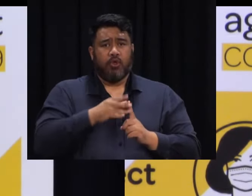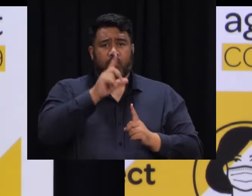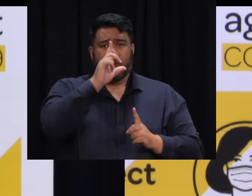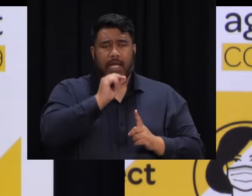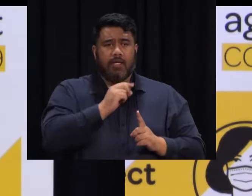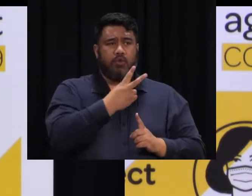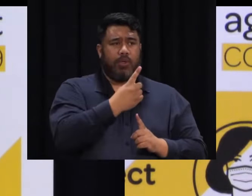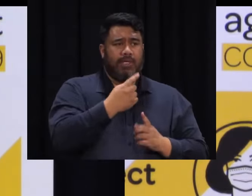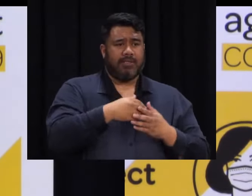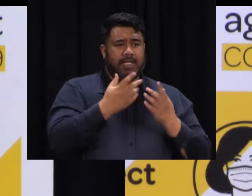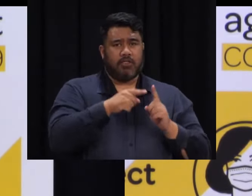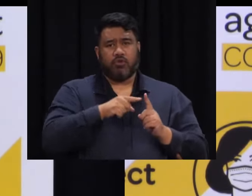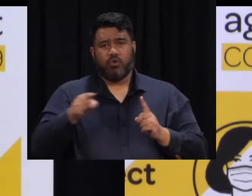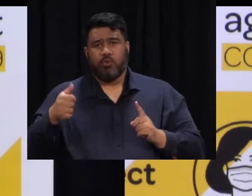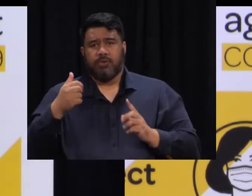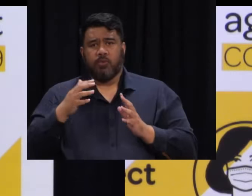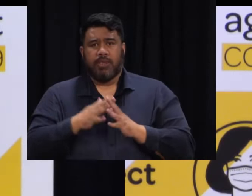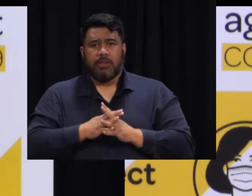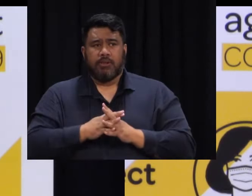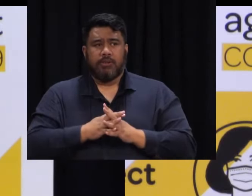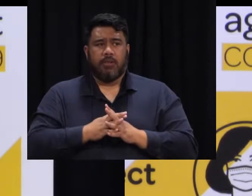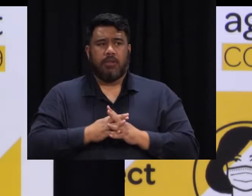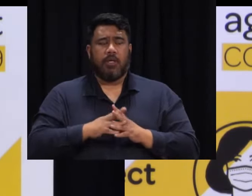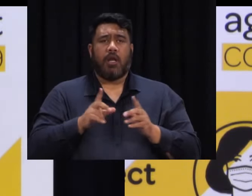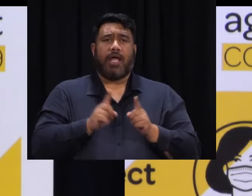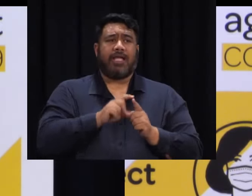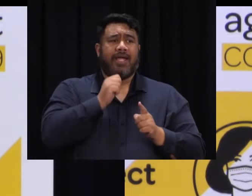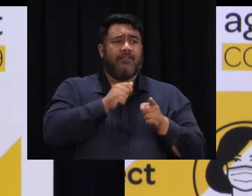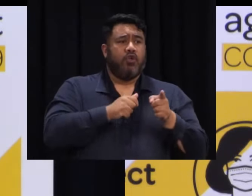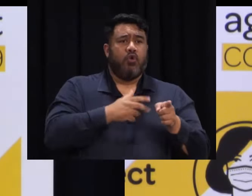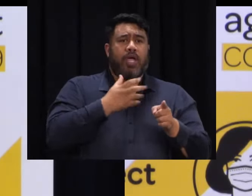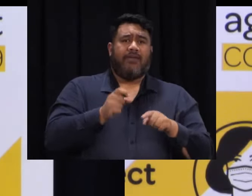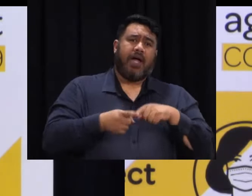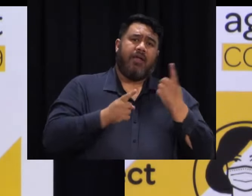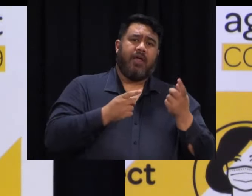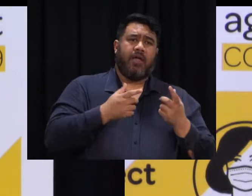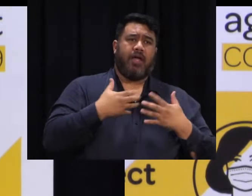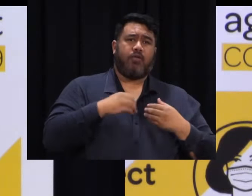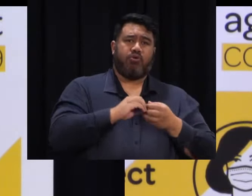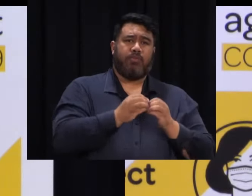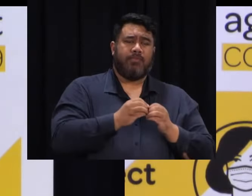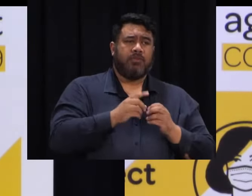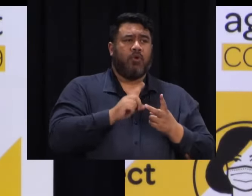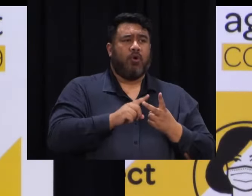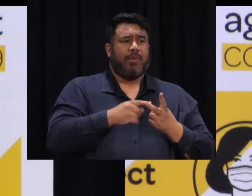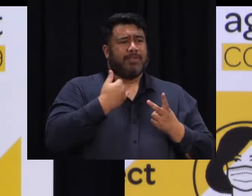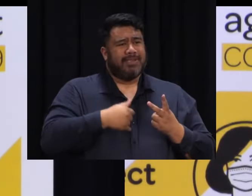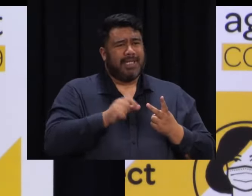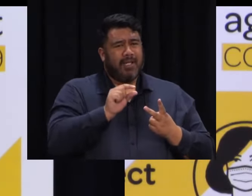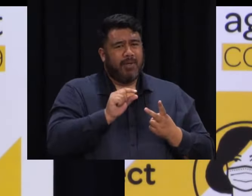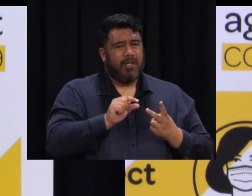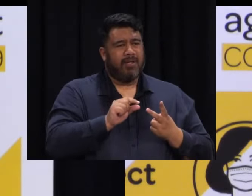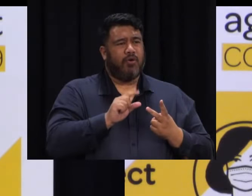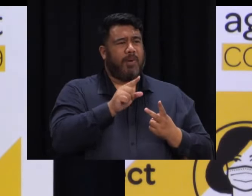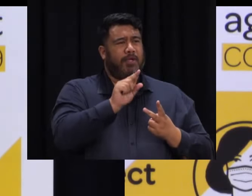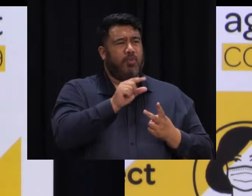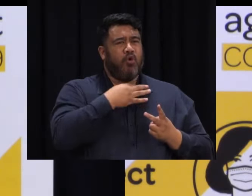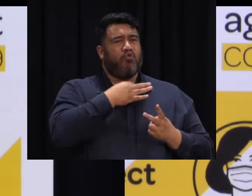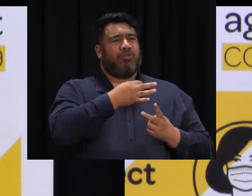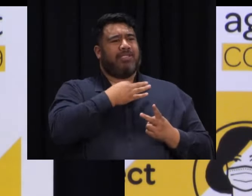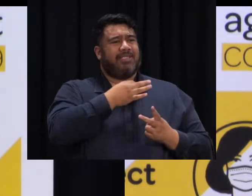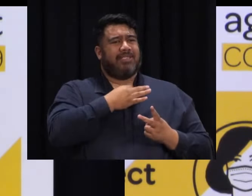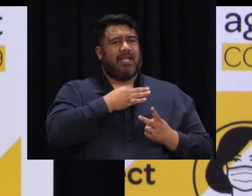have vulnerabilities, so for those who might have comorbidities or illnesses that might make them particularly vulnerable,